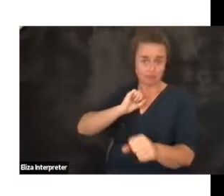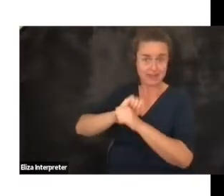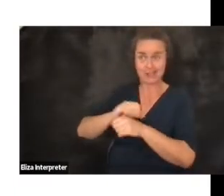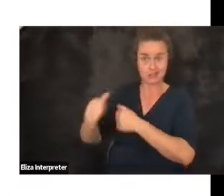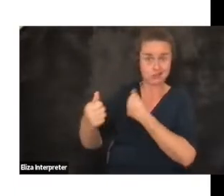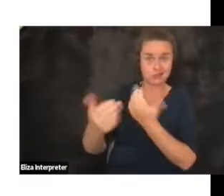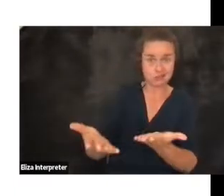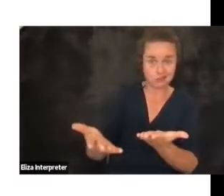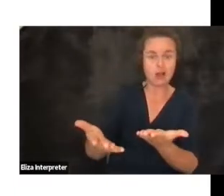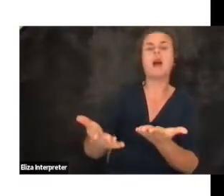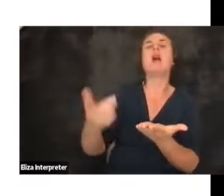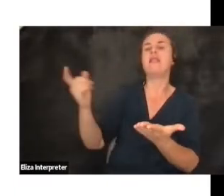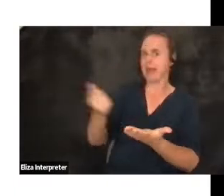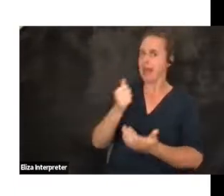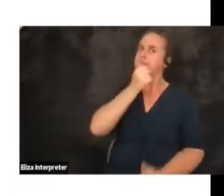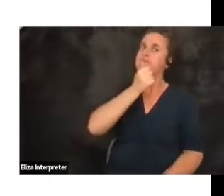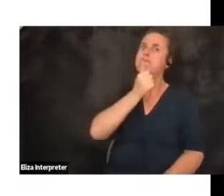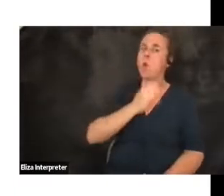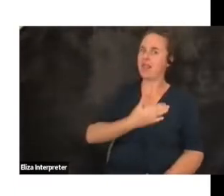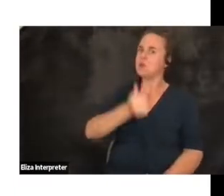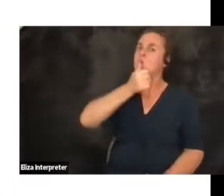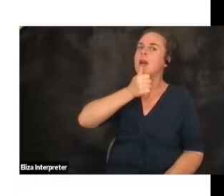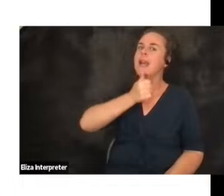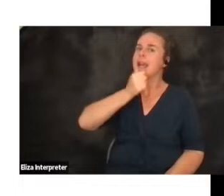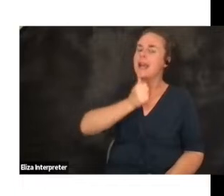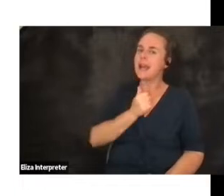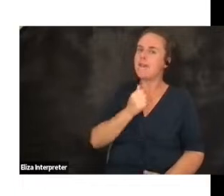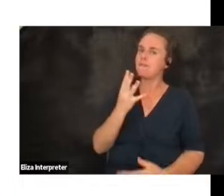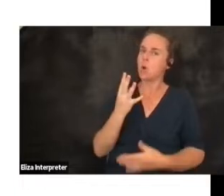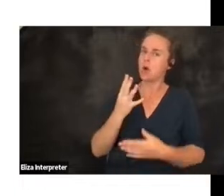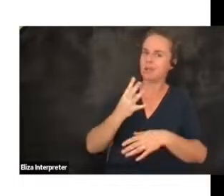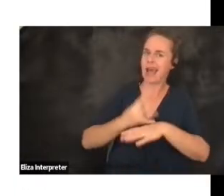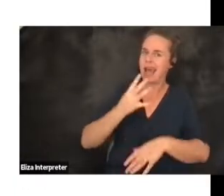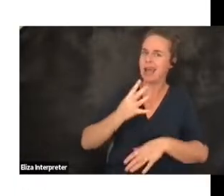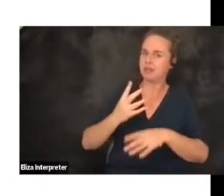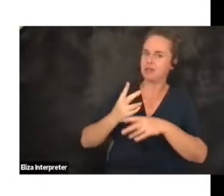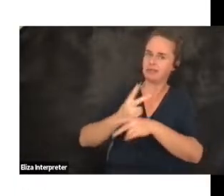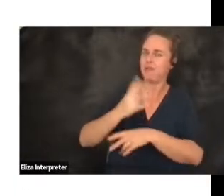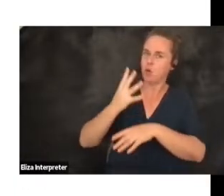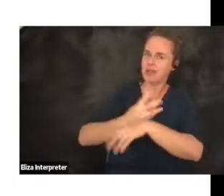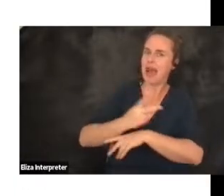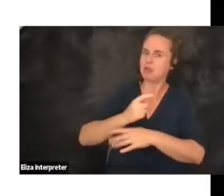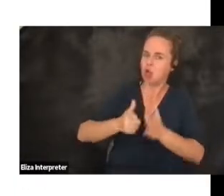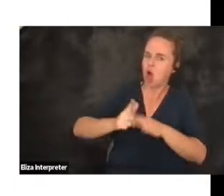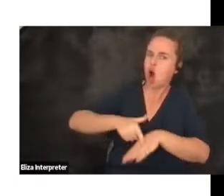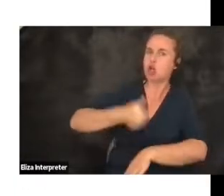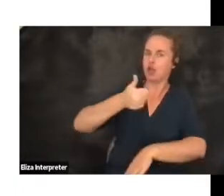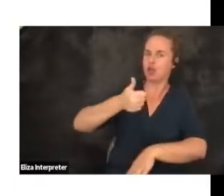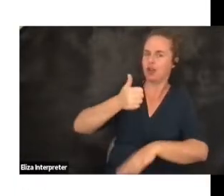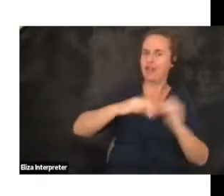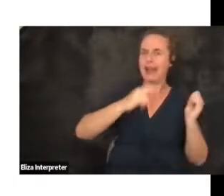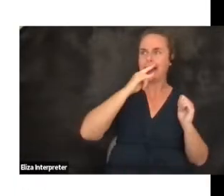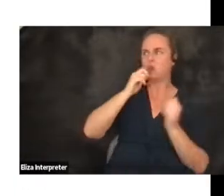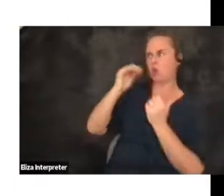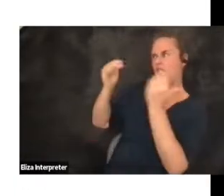4 times as long as the kids who didn't. And I think it's important to recall that this measurement of waiting is really